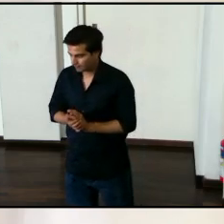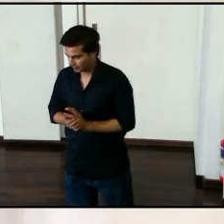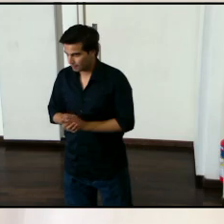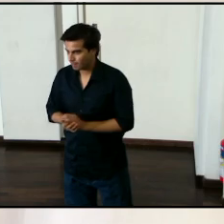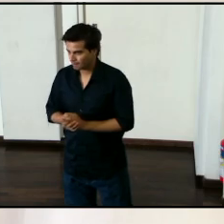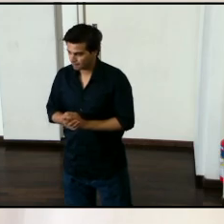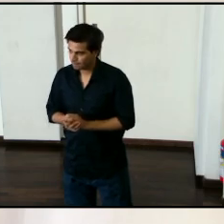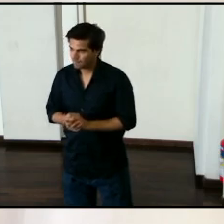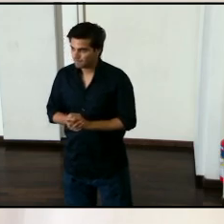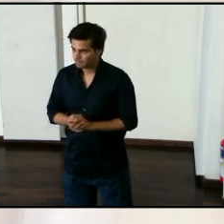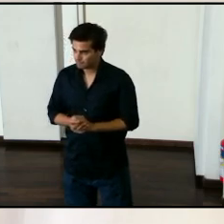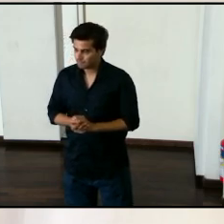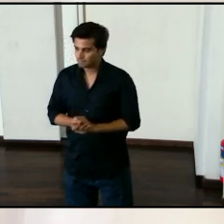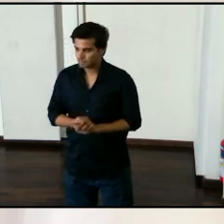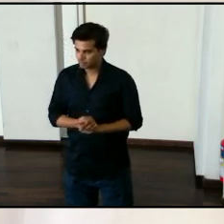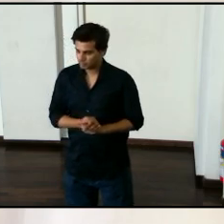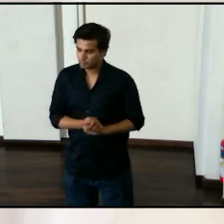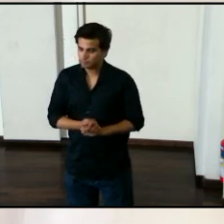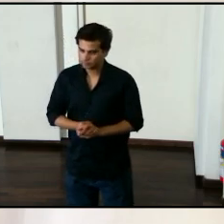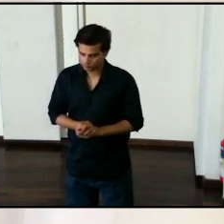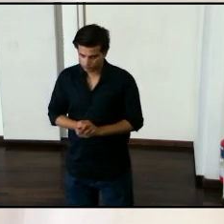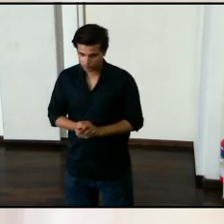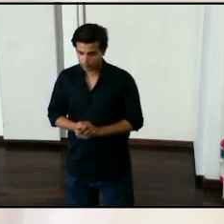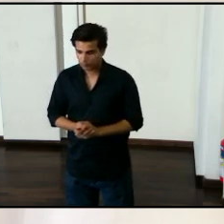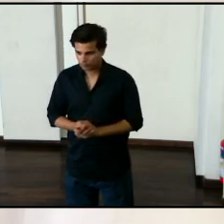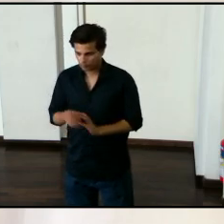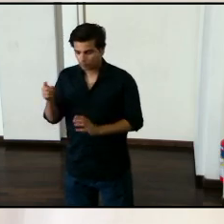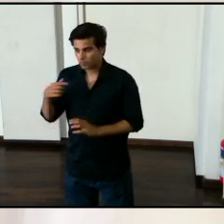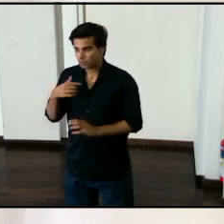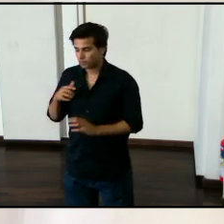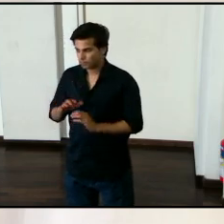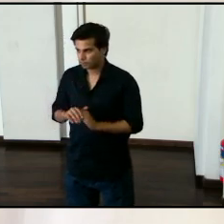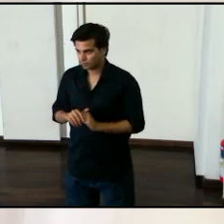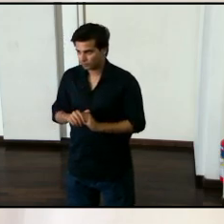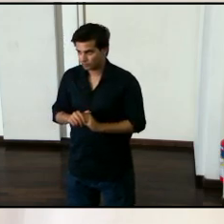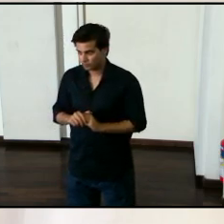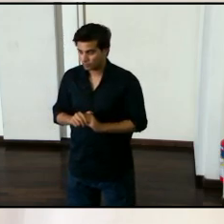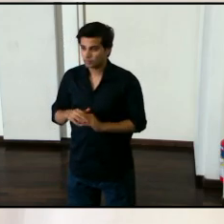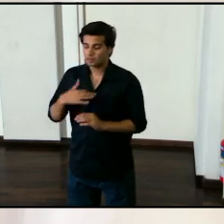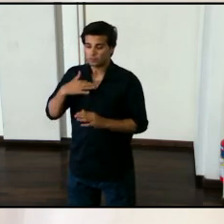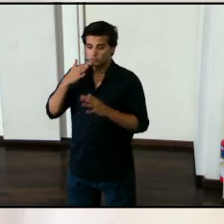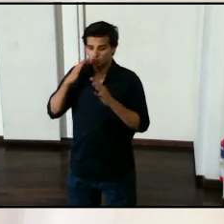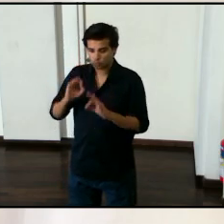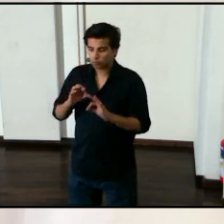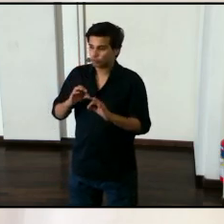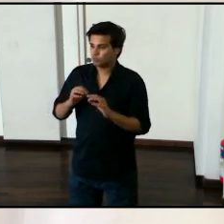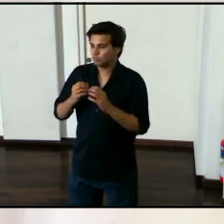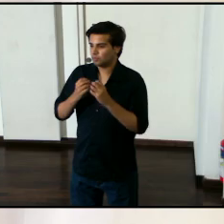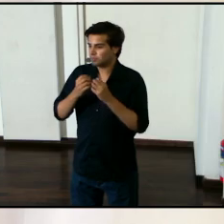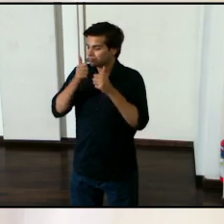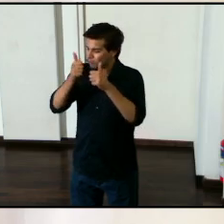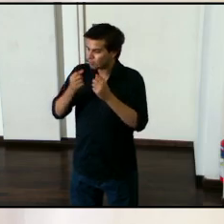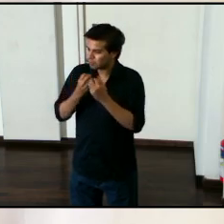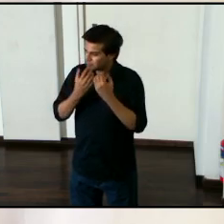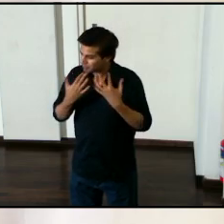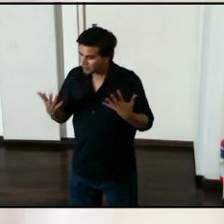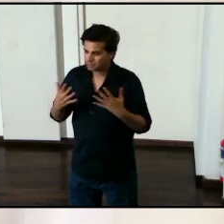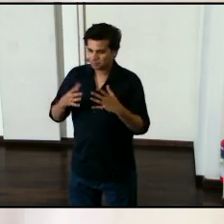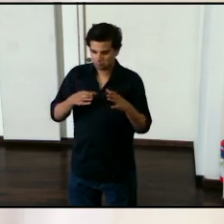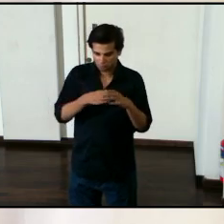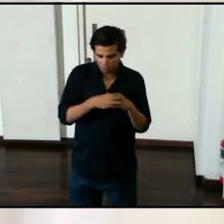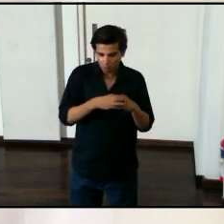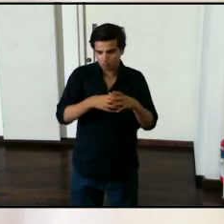actually, I'm moved that there are so many posters from small